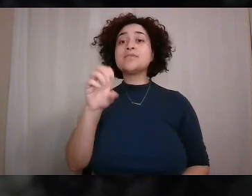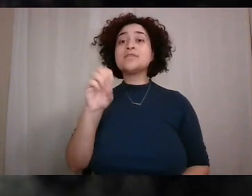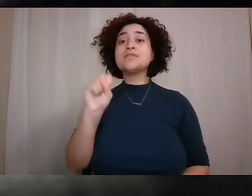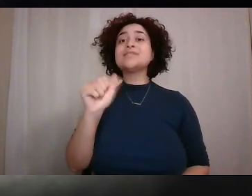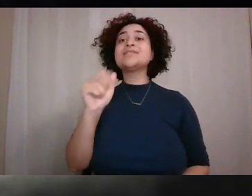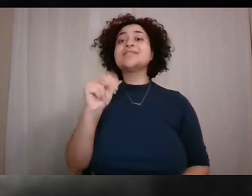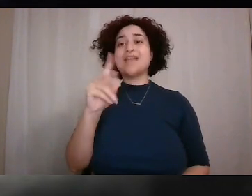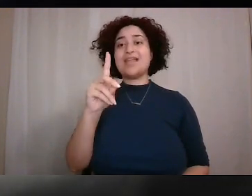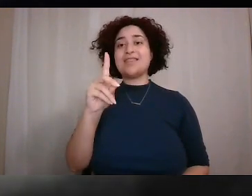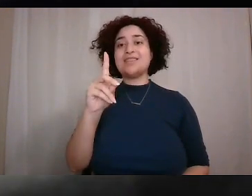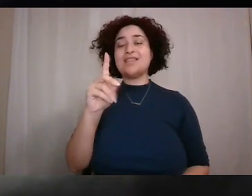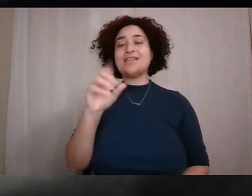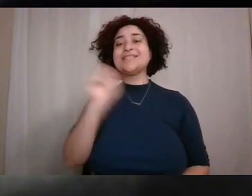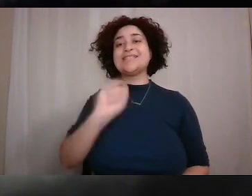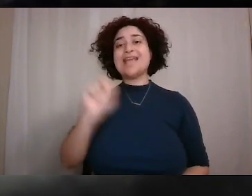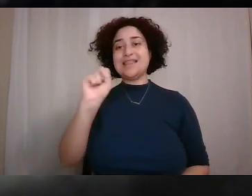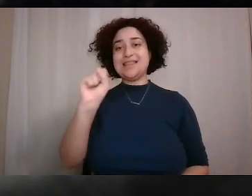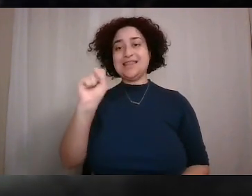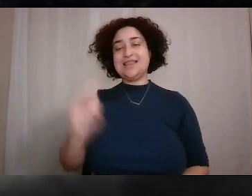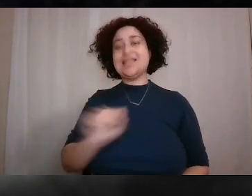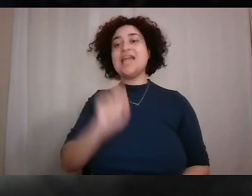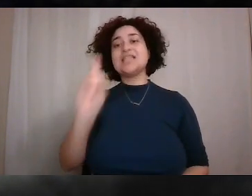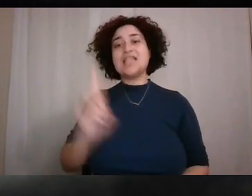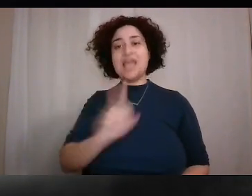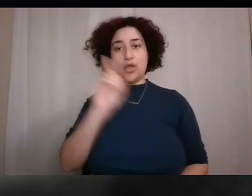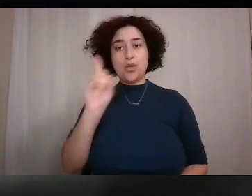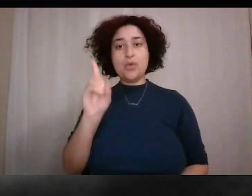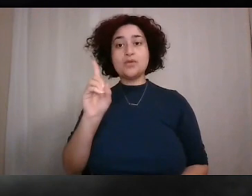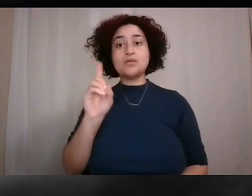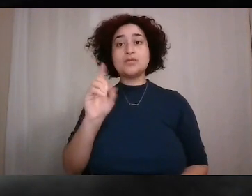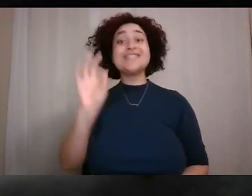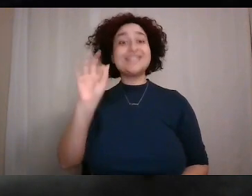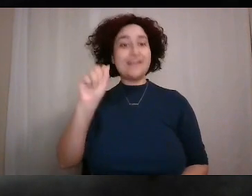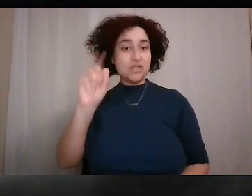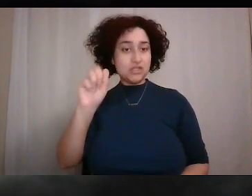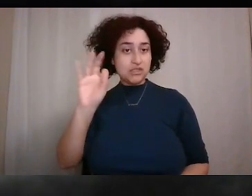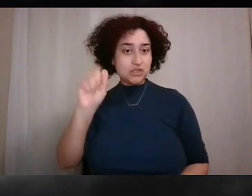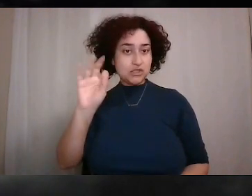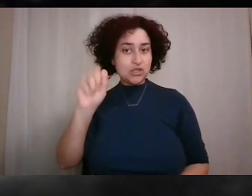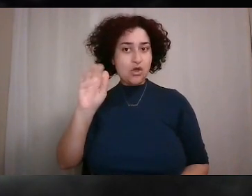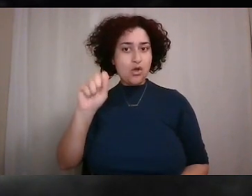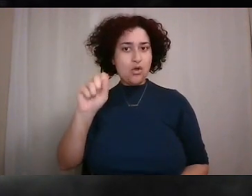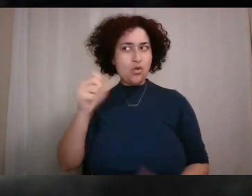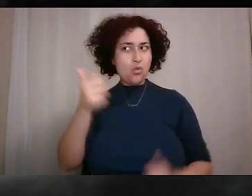Diego? San Francisco? Which is farther? Pedro.